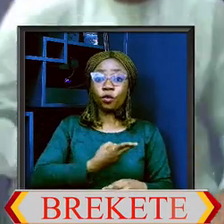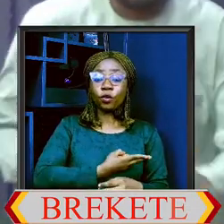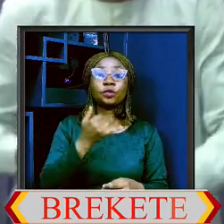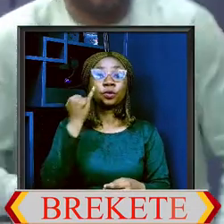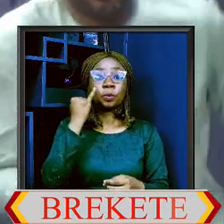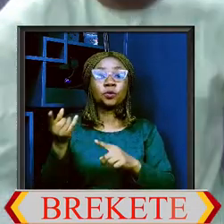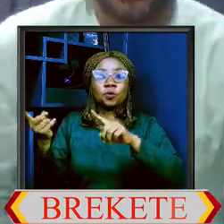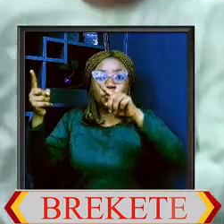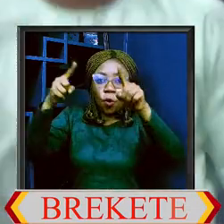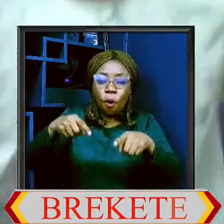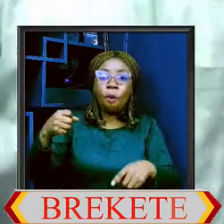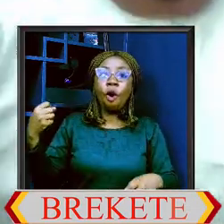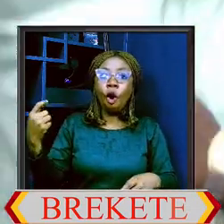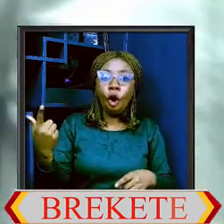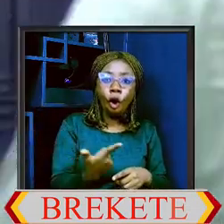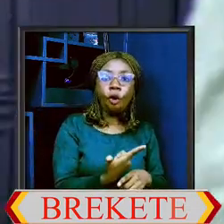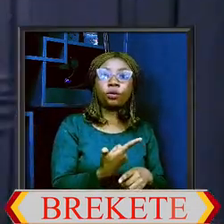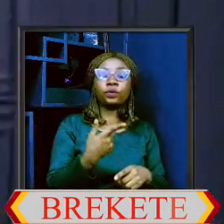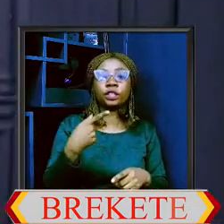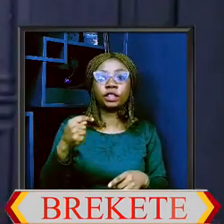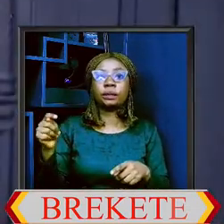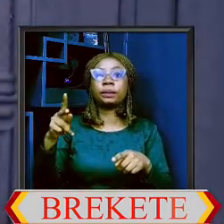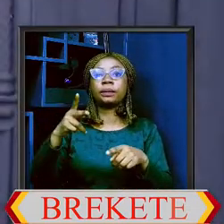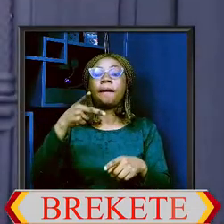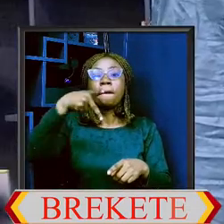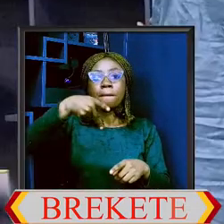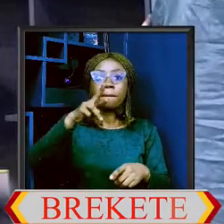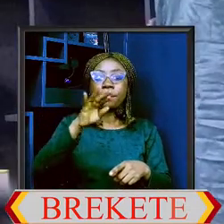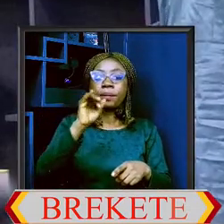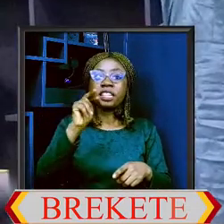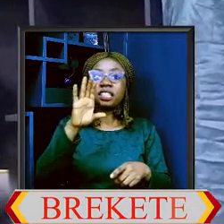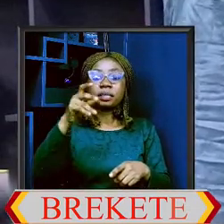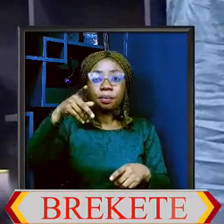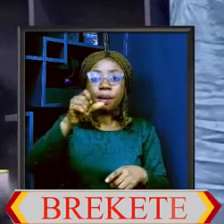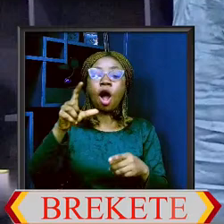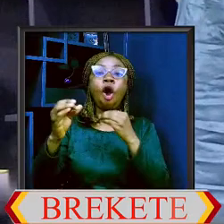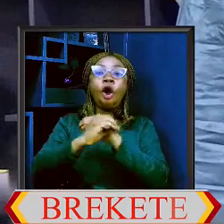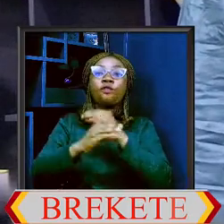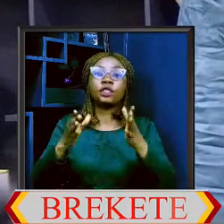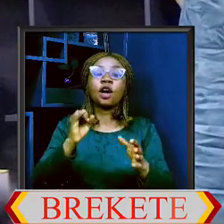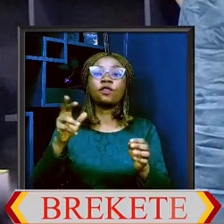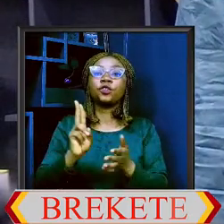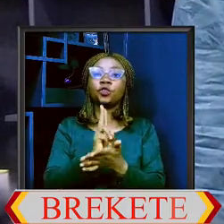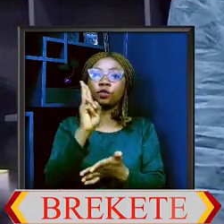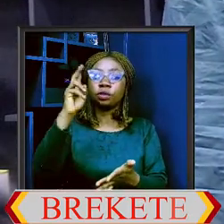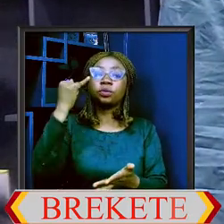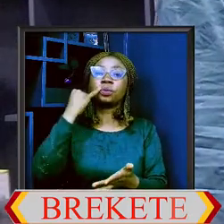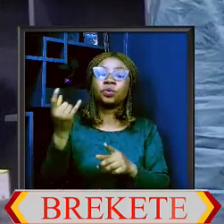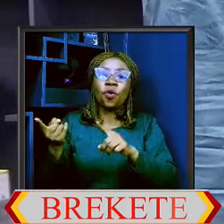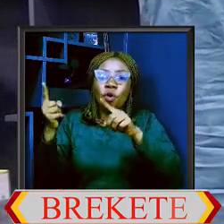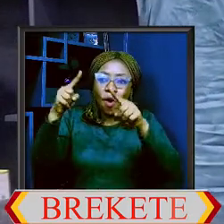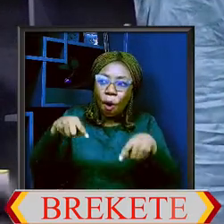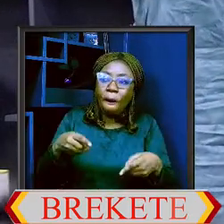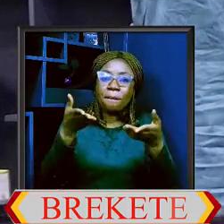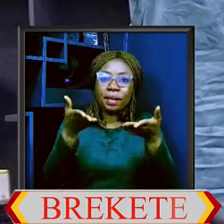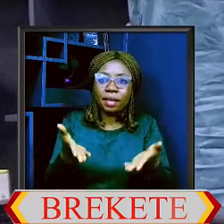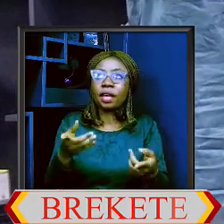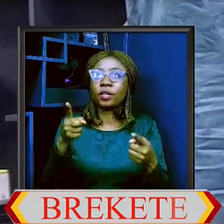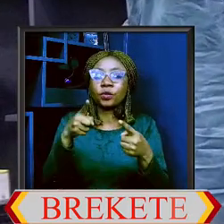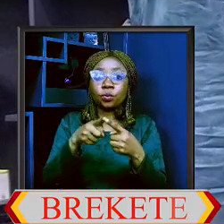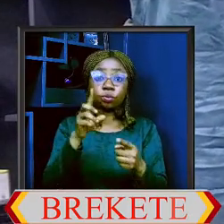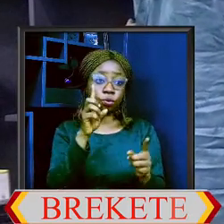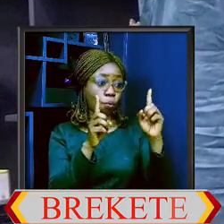should come all the principal officers all the principal officers of the University that we should come here to